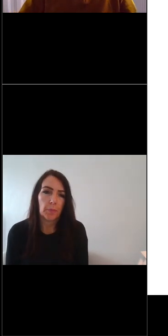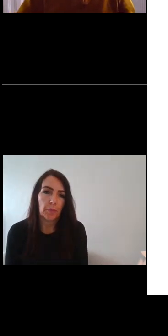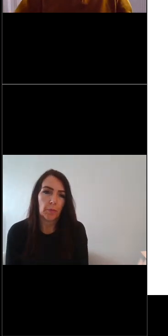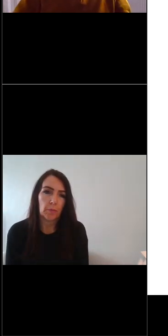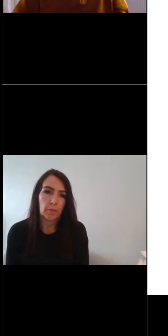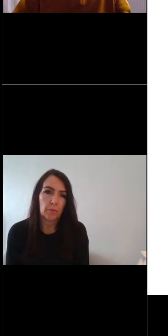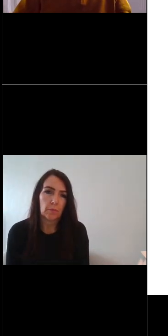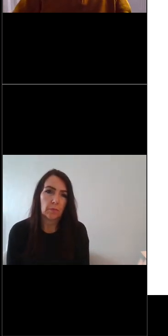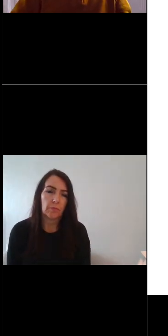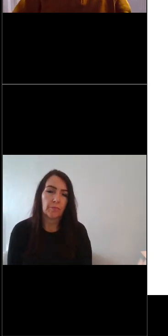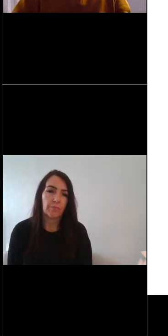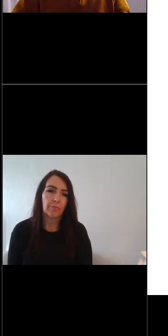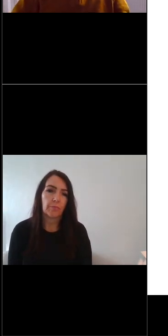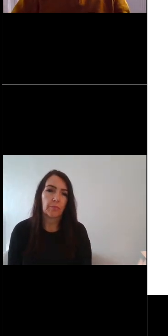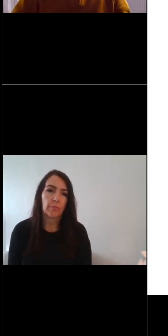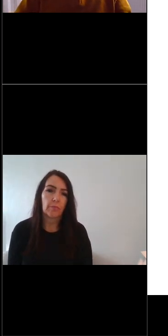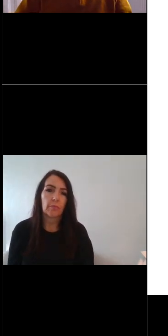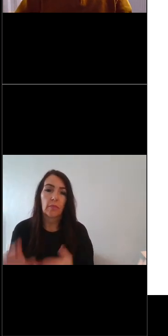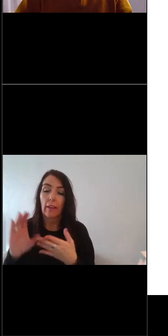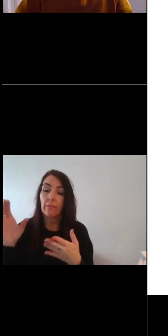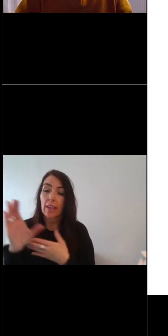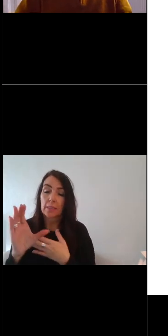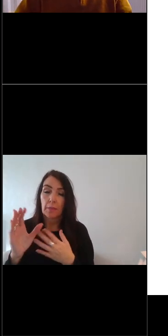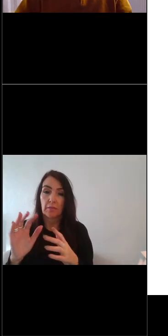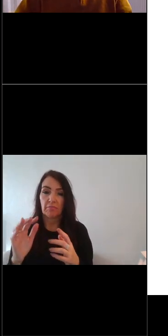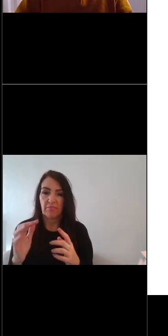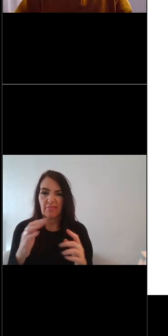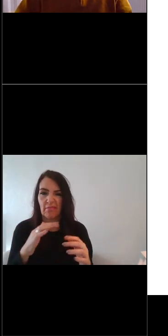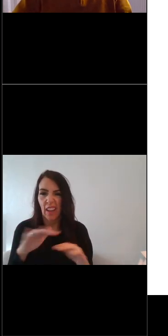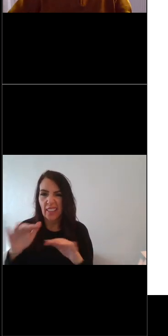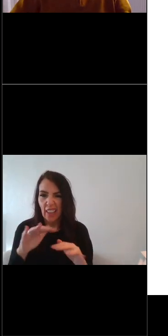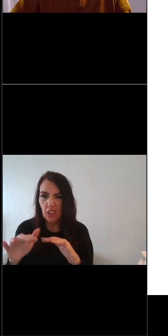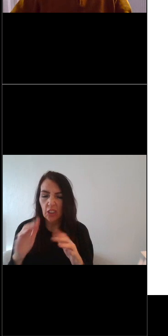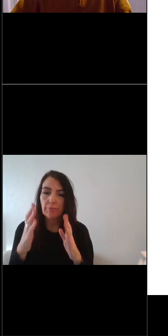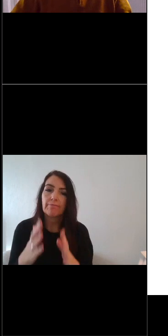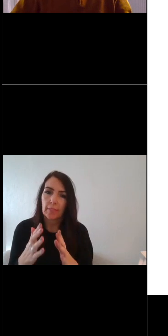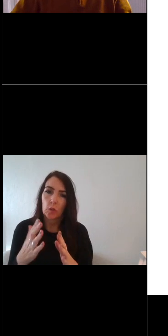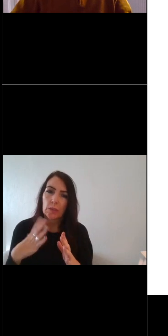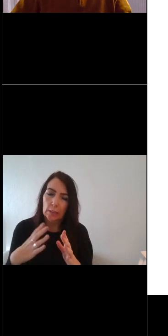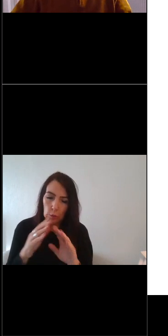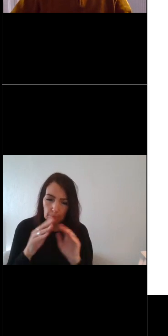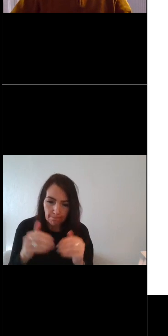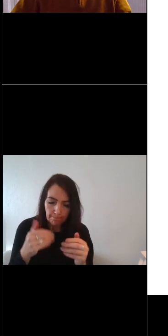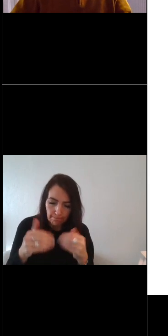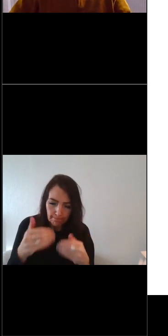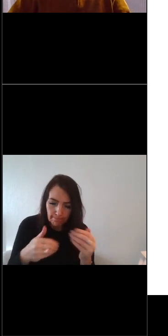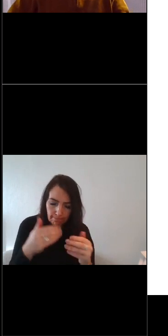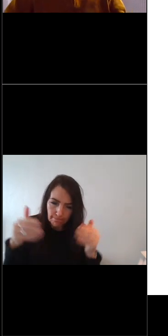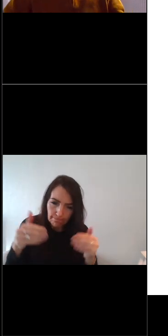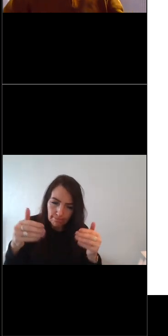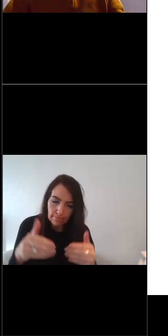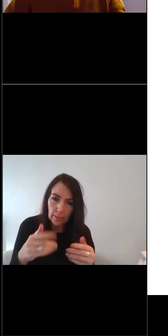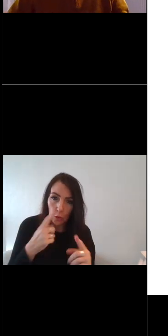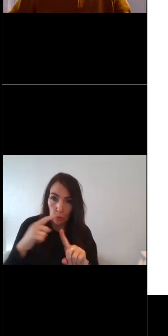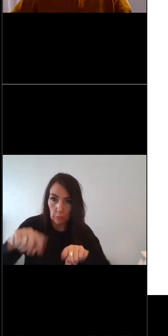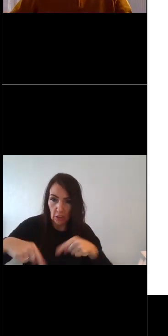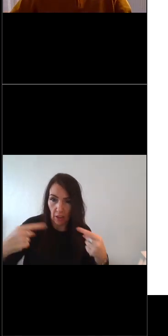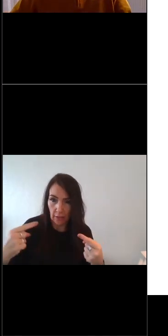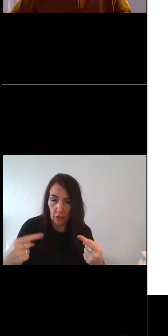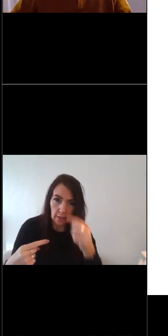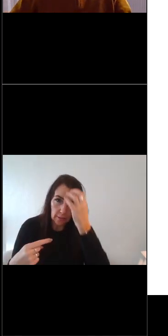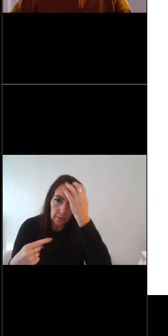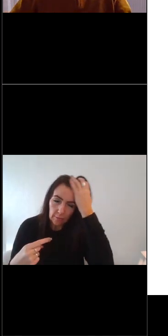Investment and a sustained attention is required to meet the goals. So it could be more challenging,